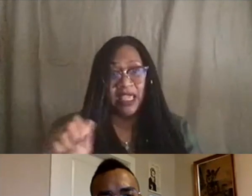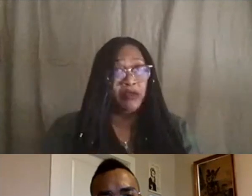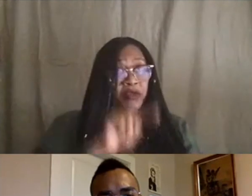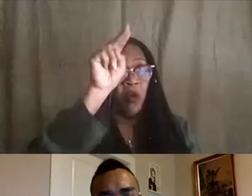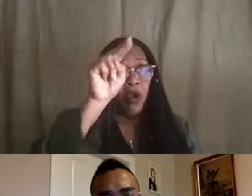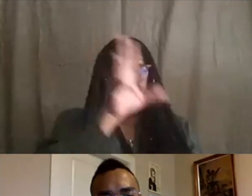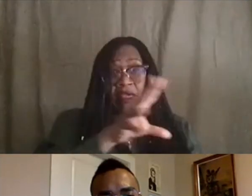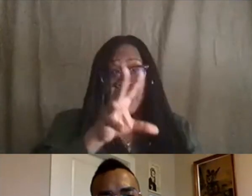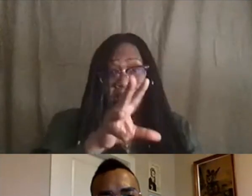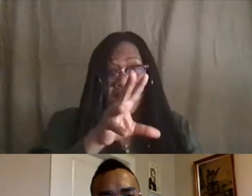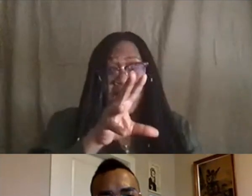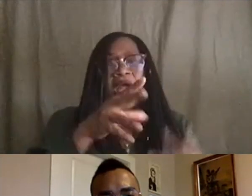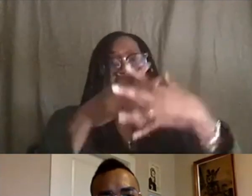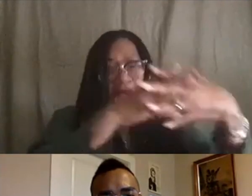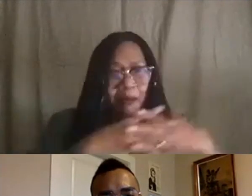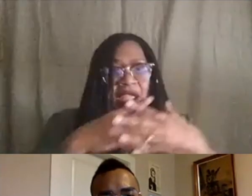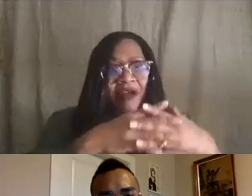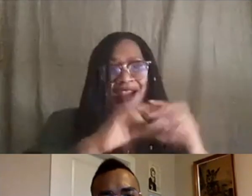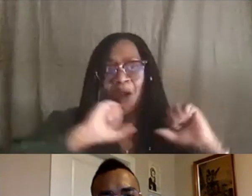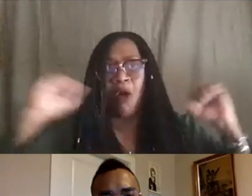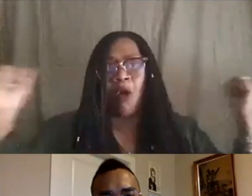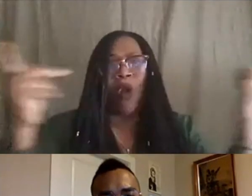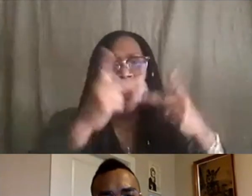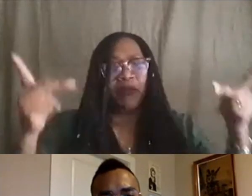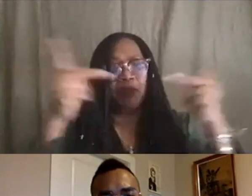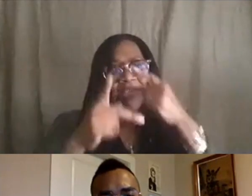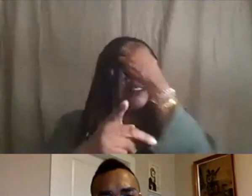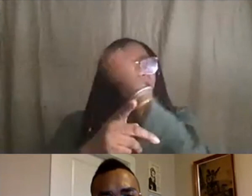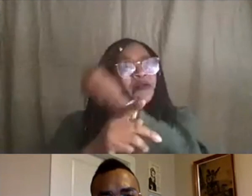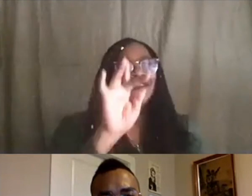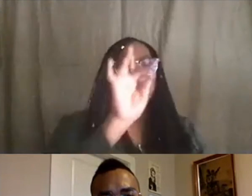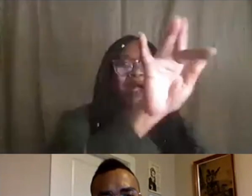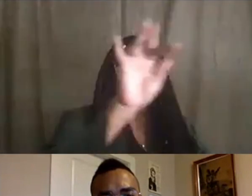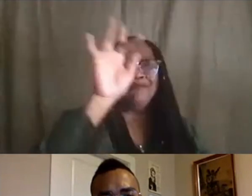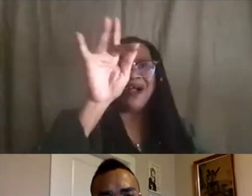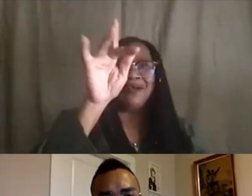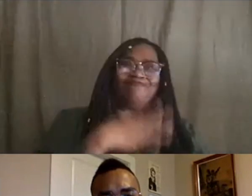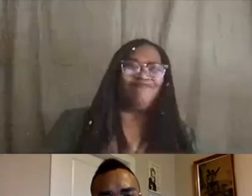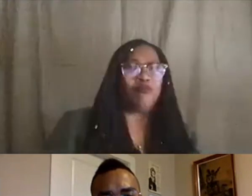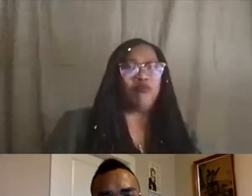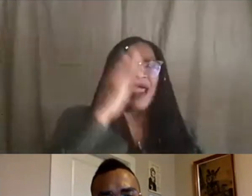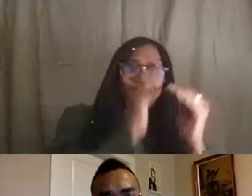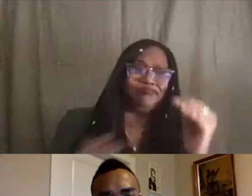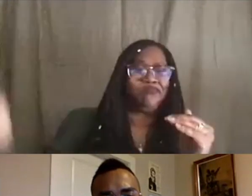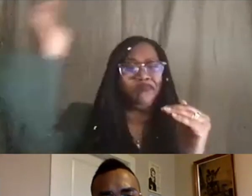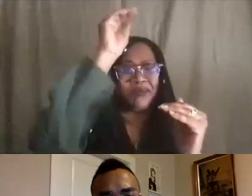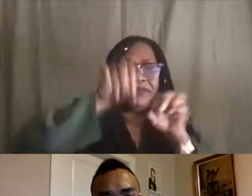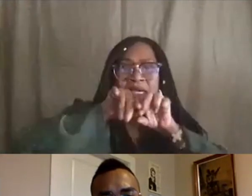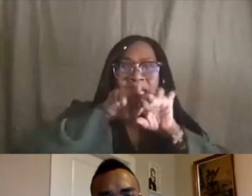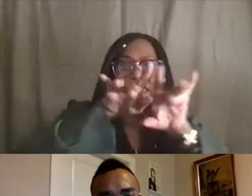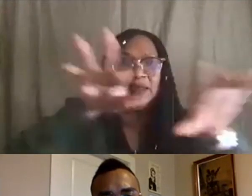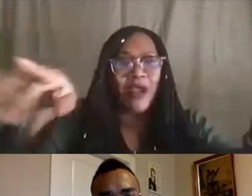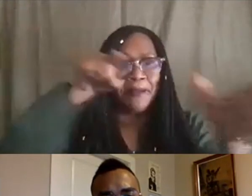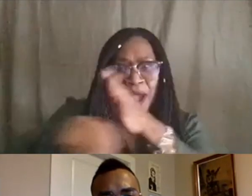America, and really everywhere where white supremacy and anti-Blackness have spread and taken root, where these genocidal